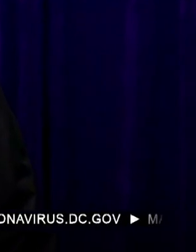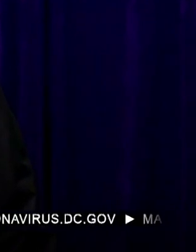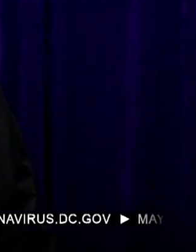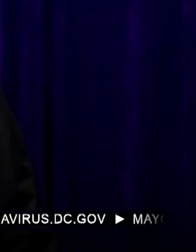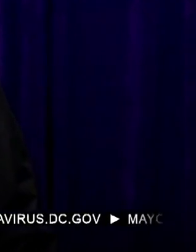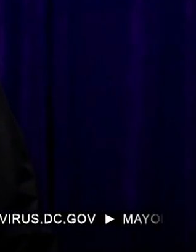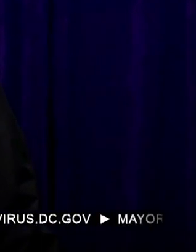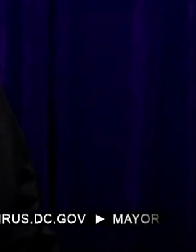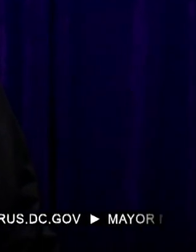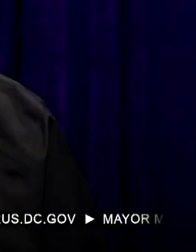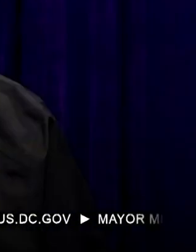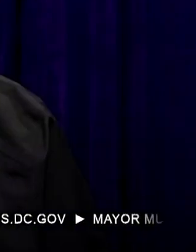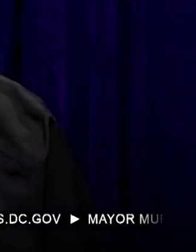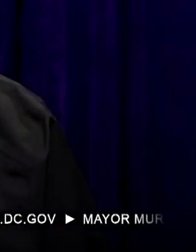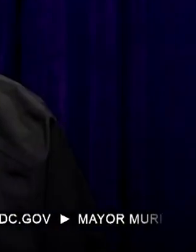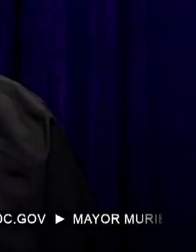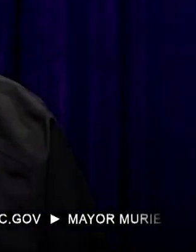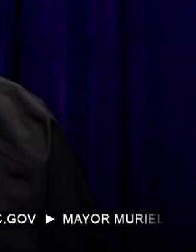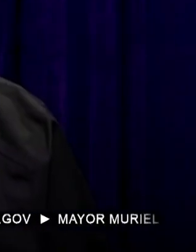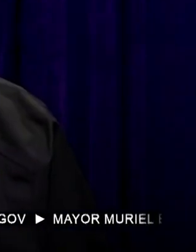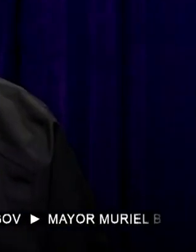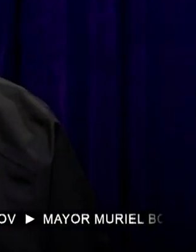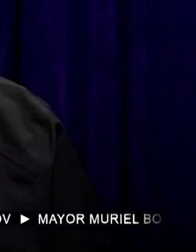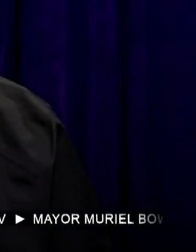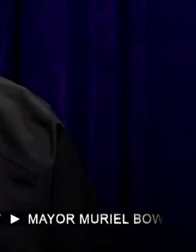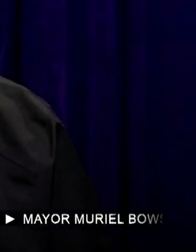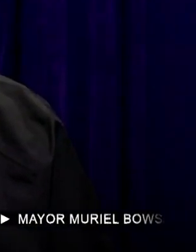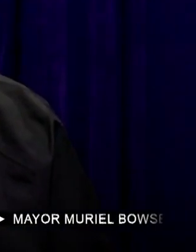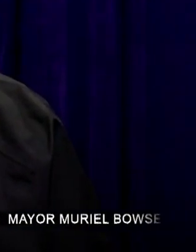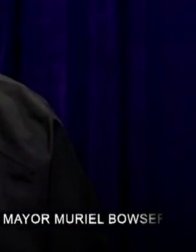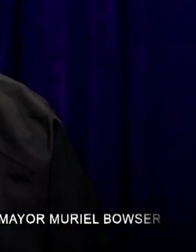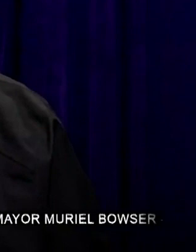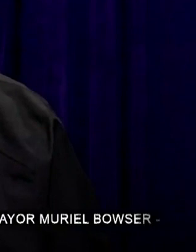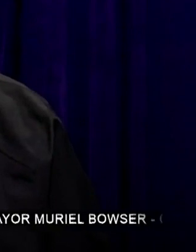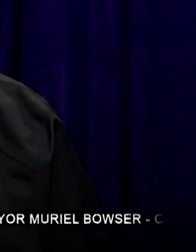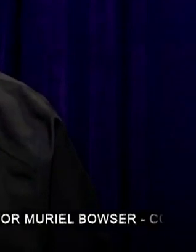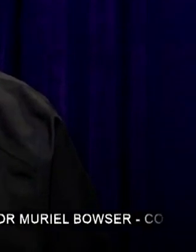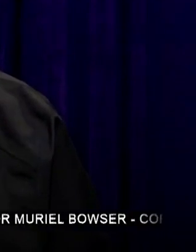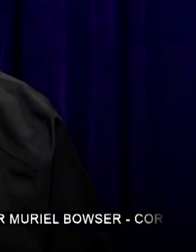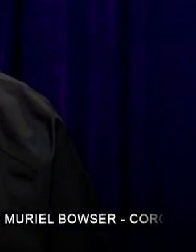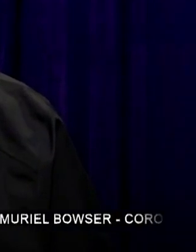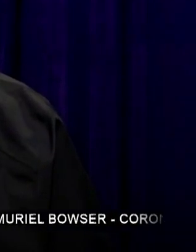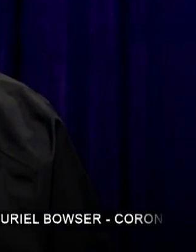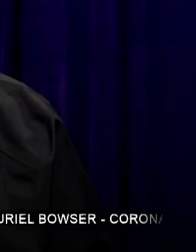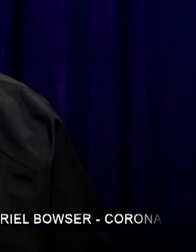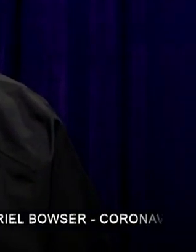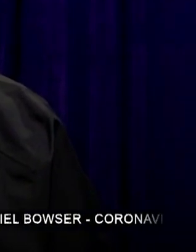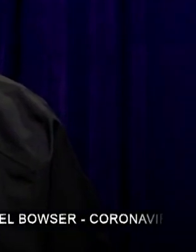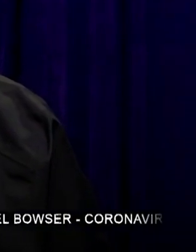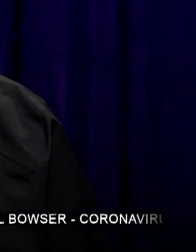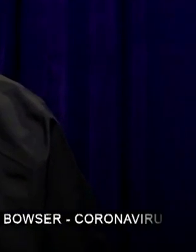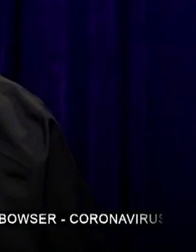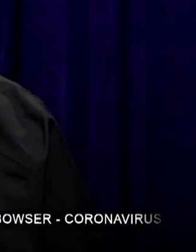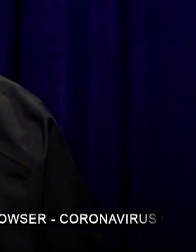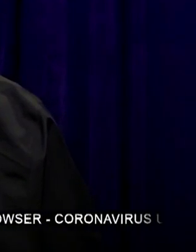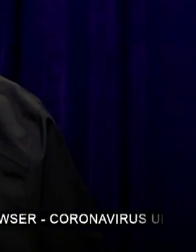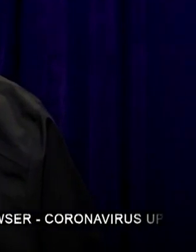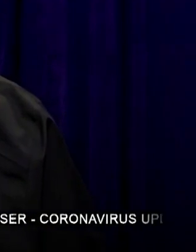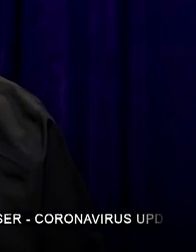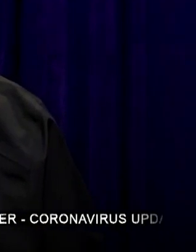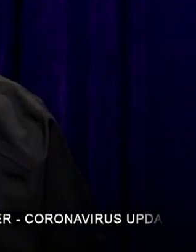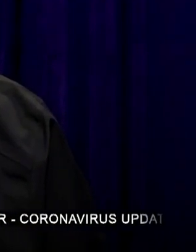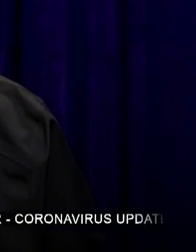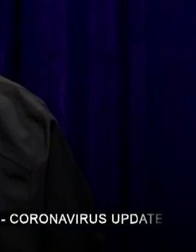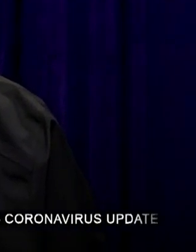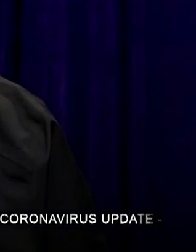economic recovery effort. One step in our economic recovery effort is relief options for small businesses offered by the federal